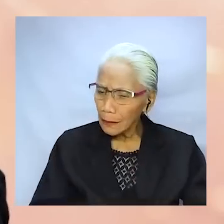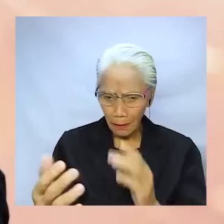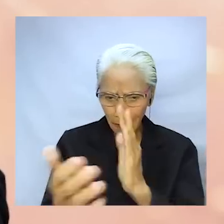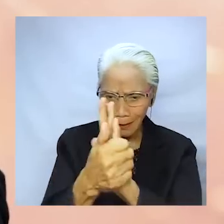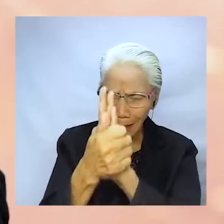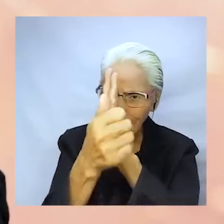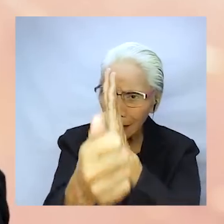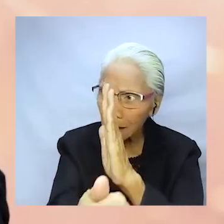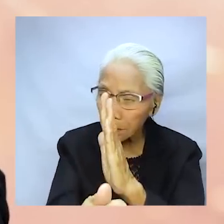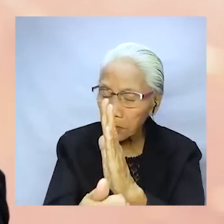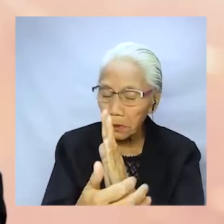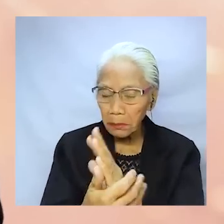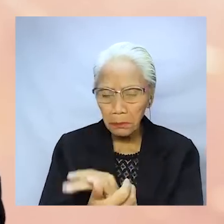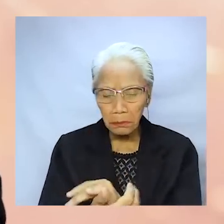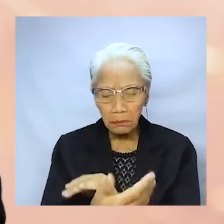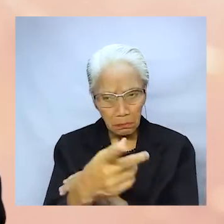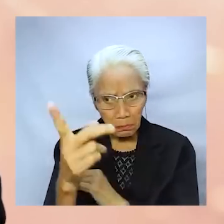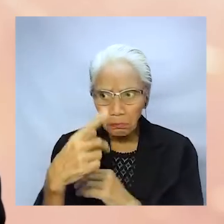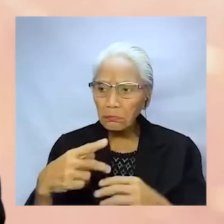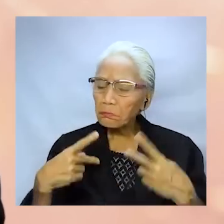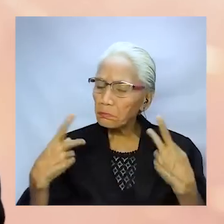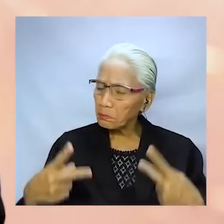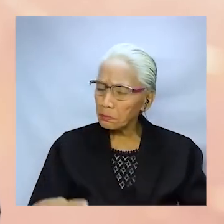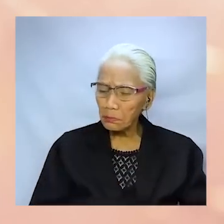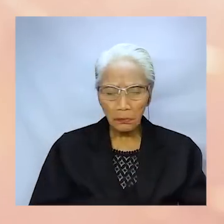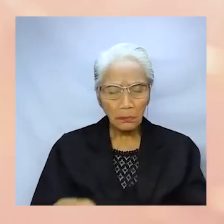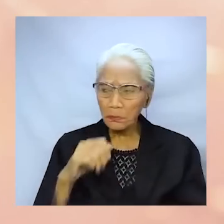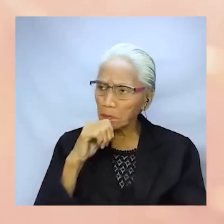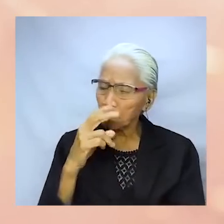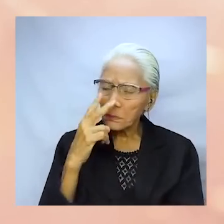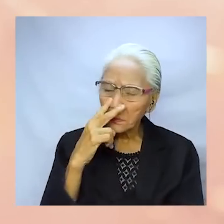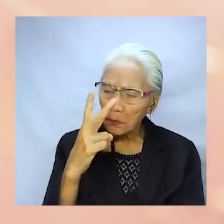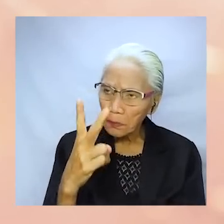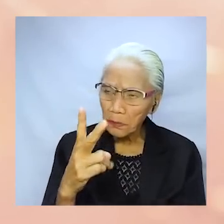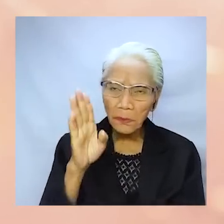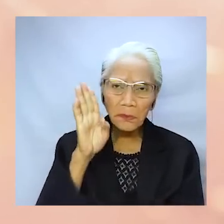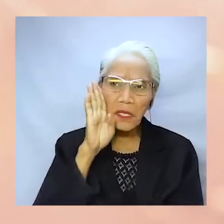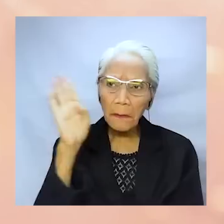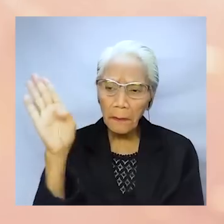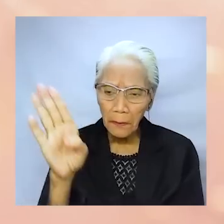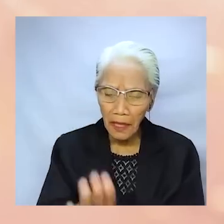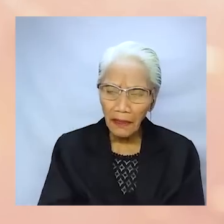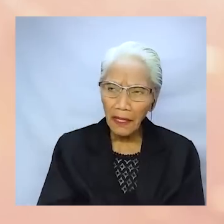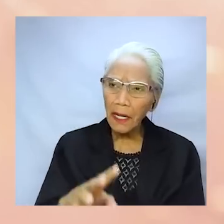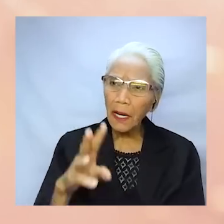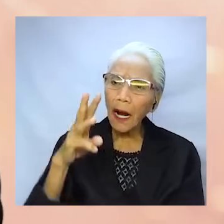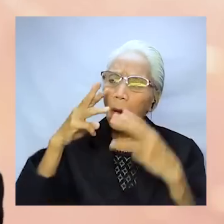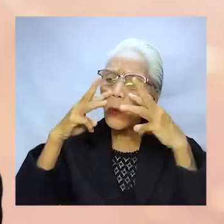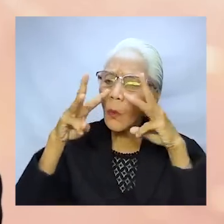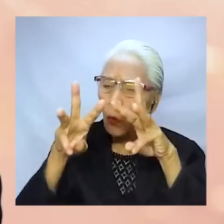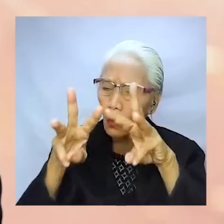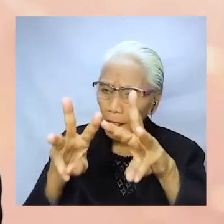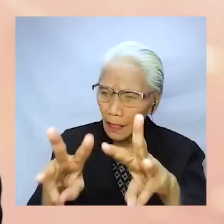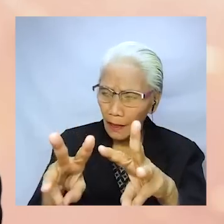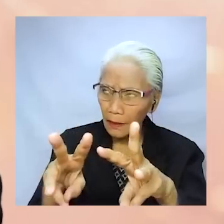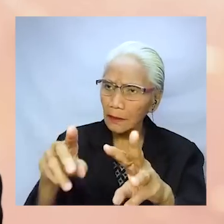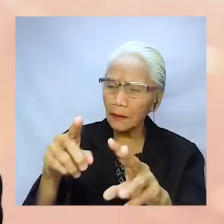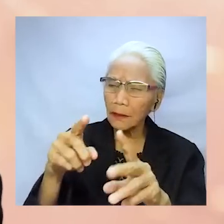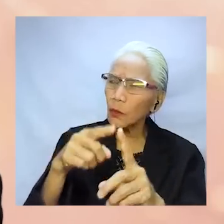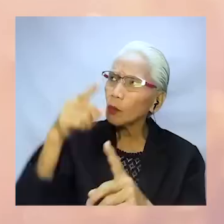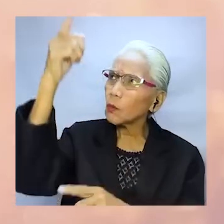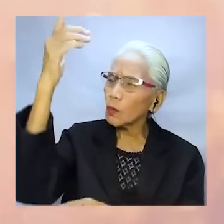They did not see a brother. They did not see a witness to God's marvelous